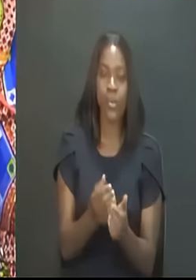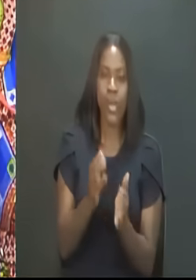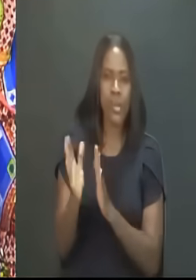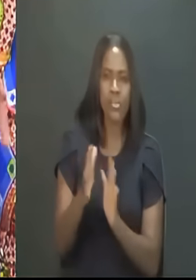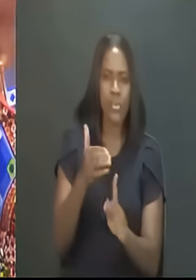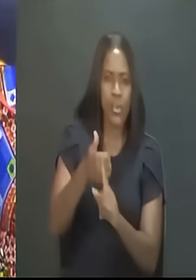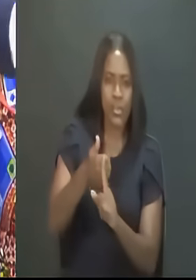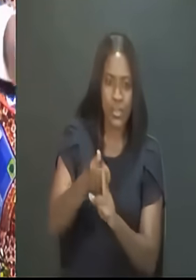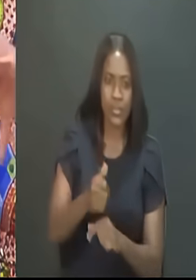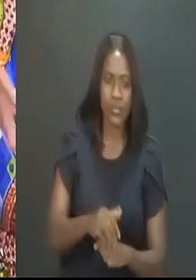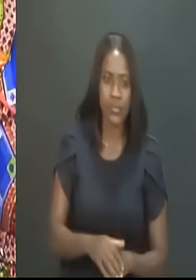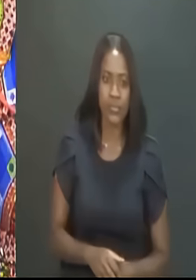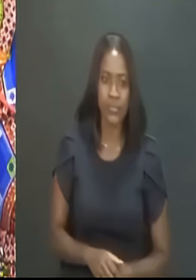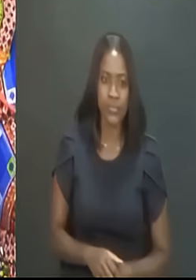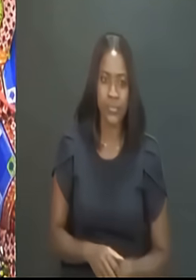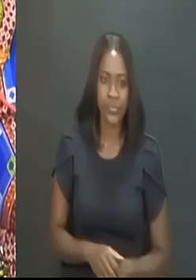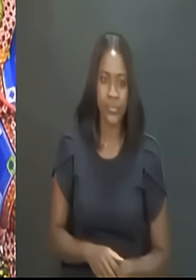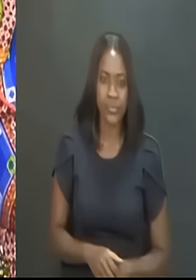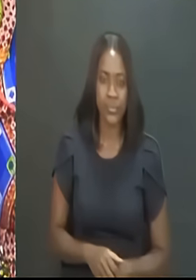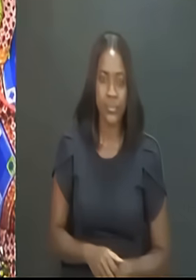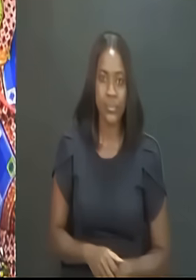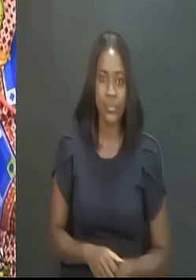to earn